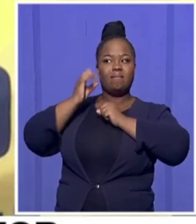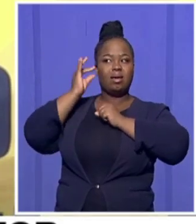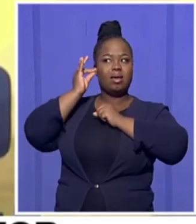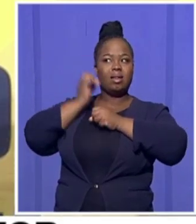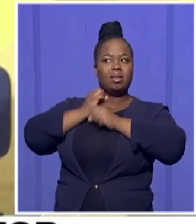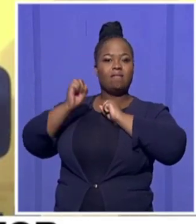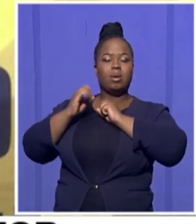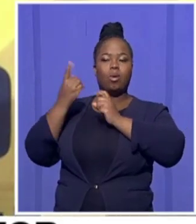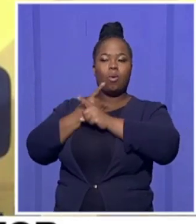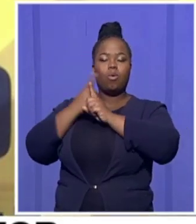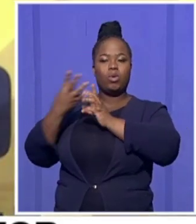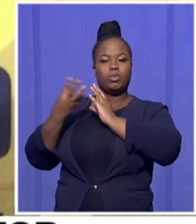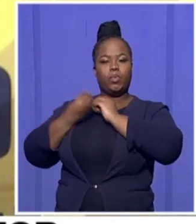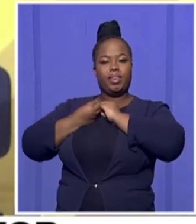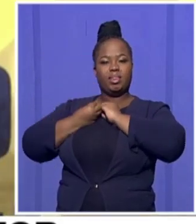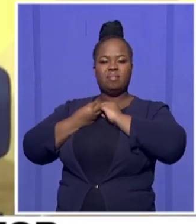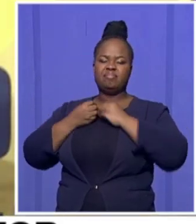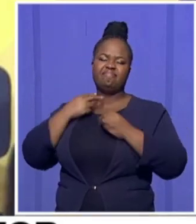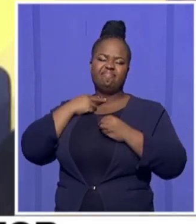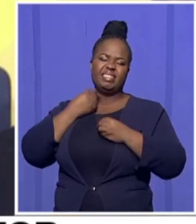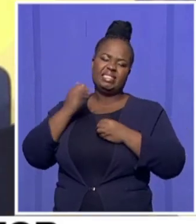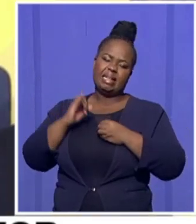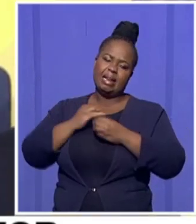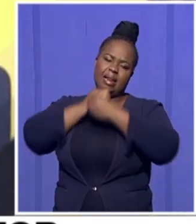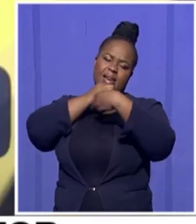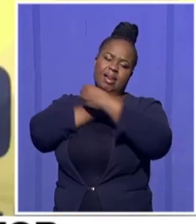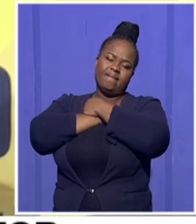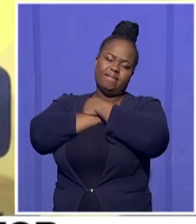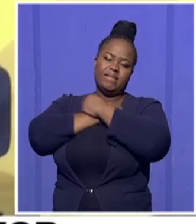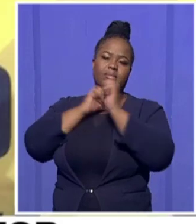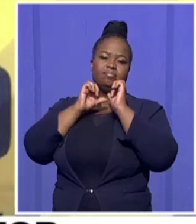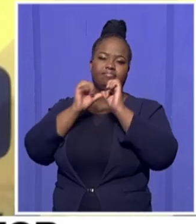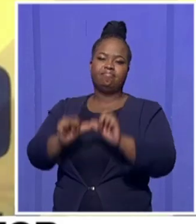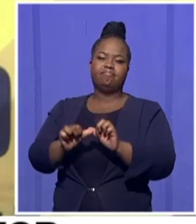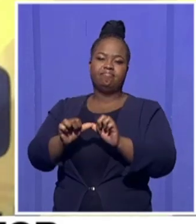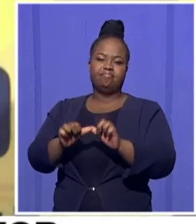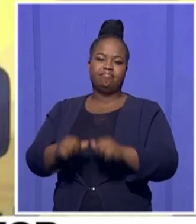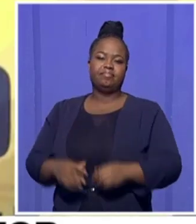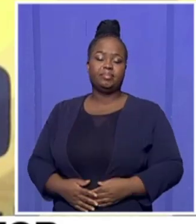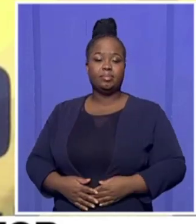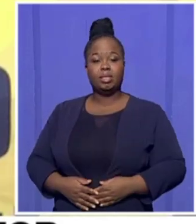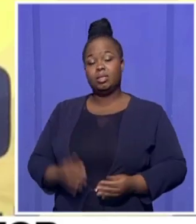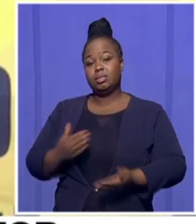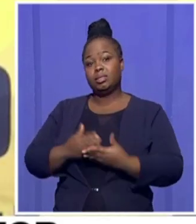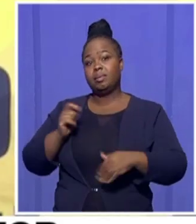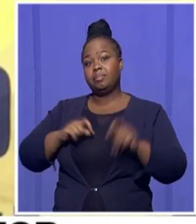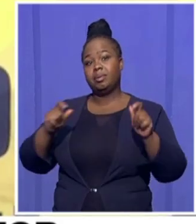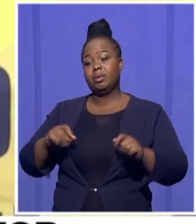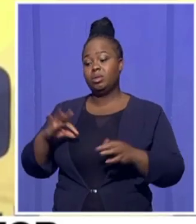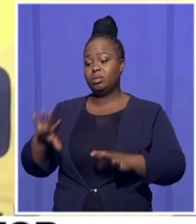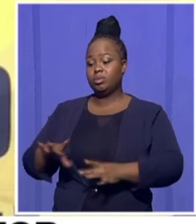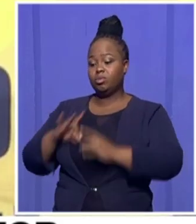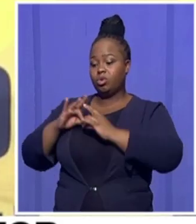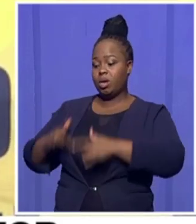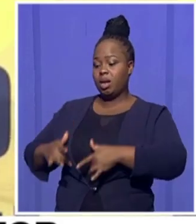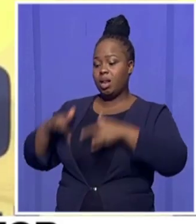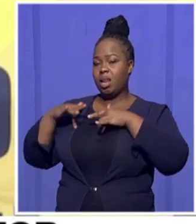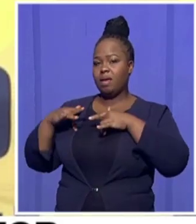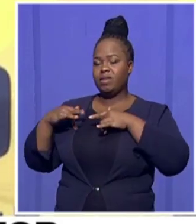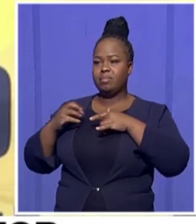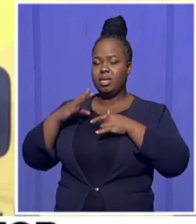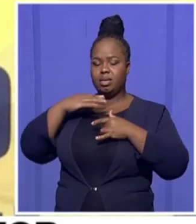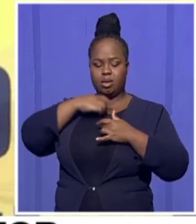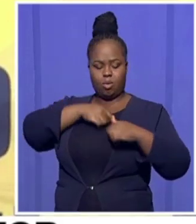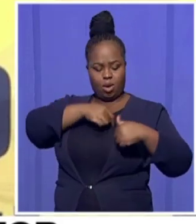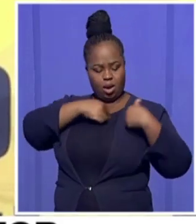Still loved, still missed, and very dear. Some people come into our life, leave footprints in our